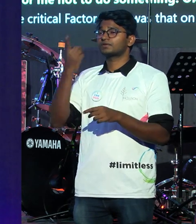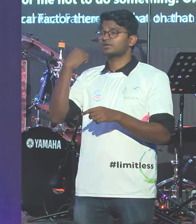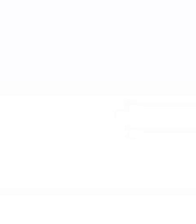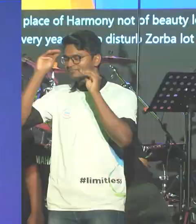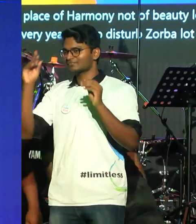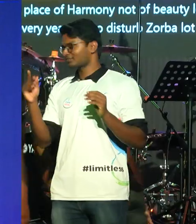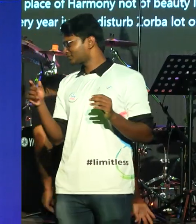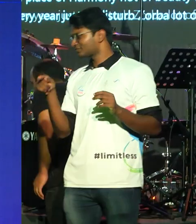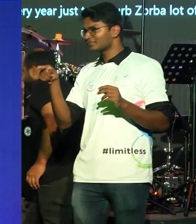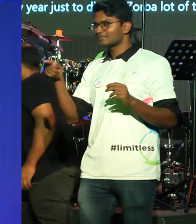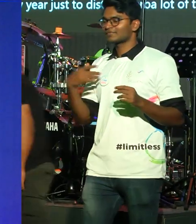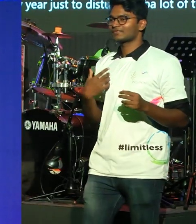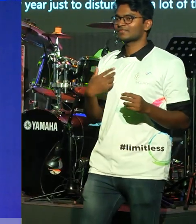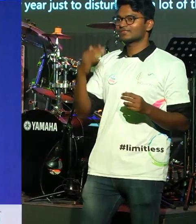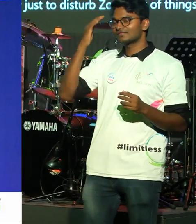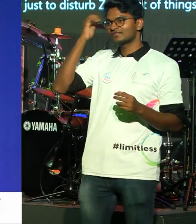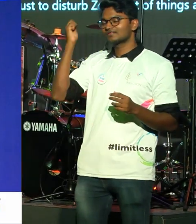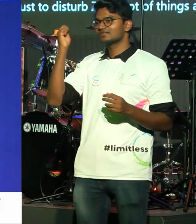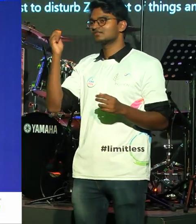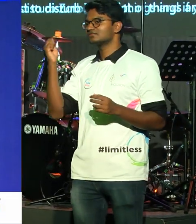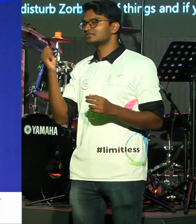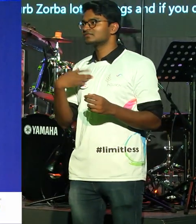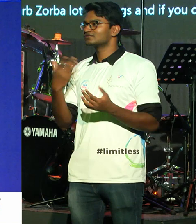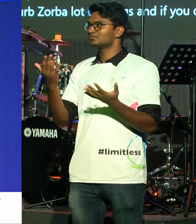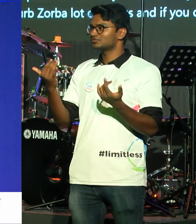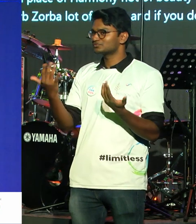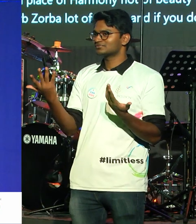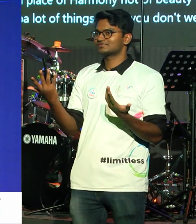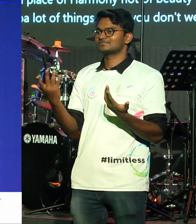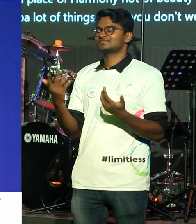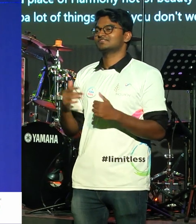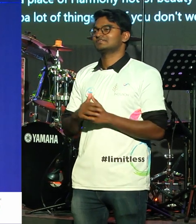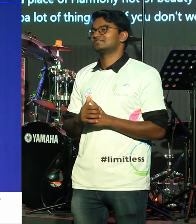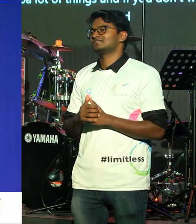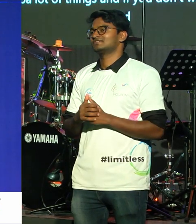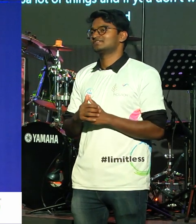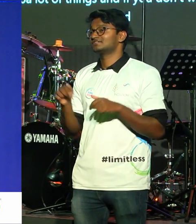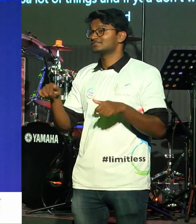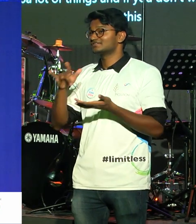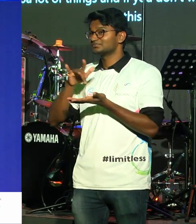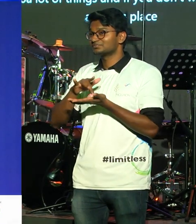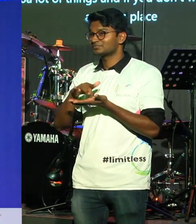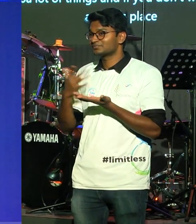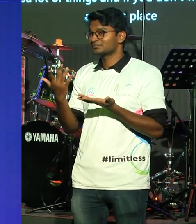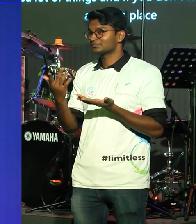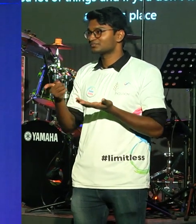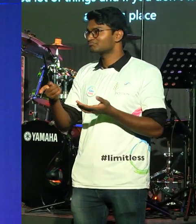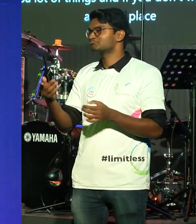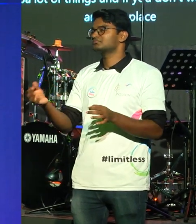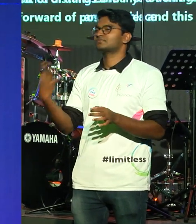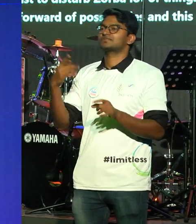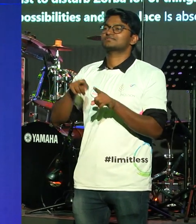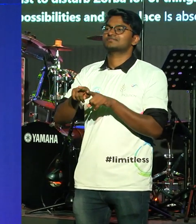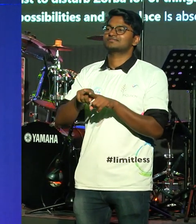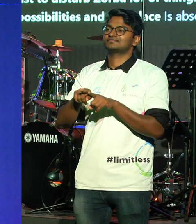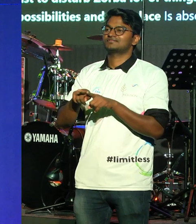disability. We often use a term called word of possibilities, and this place is absolute clear example. And